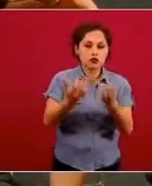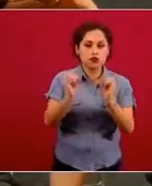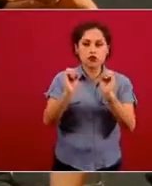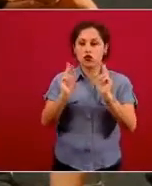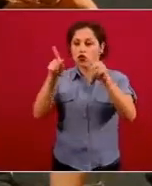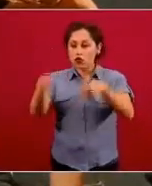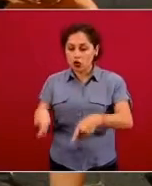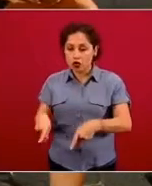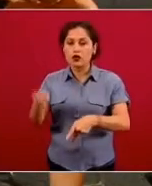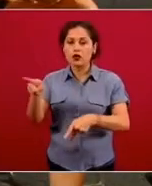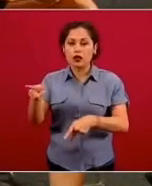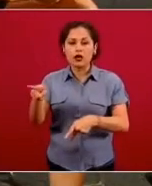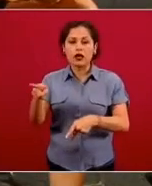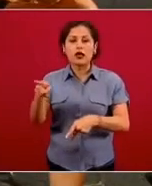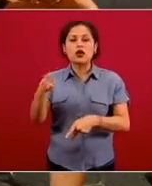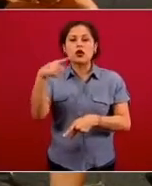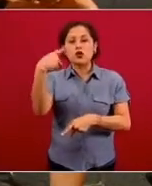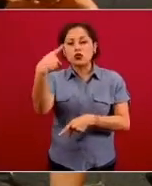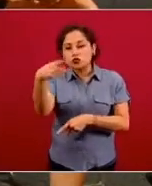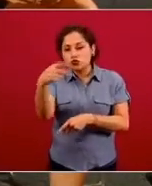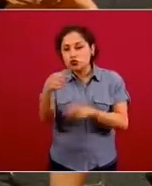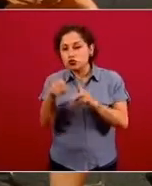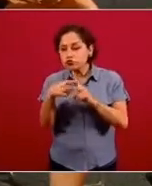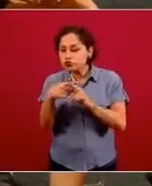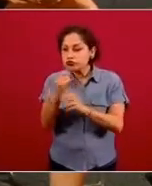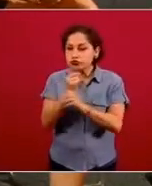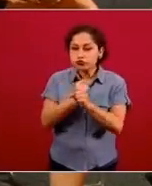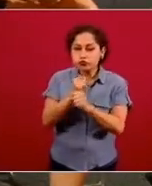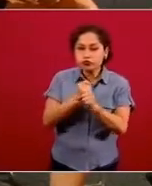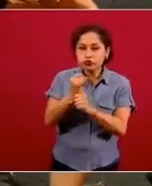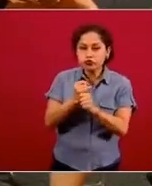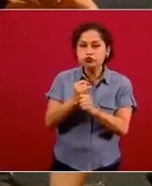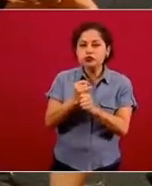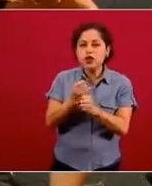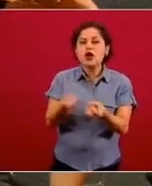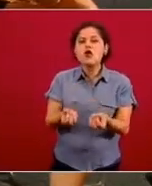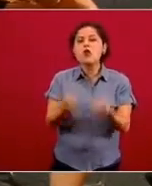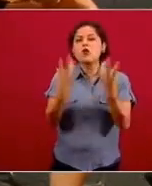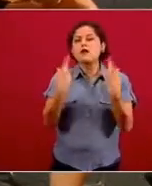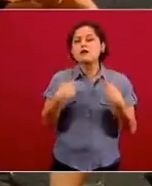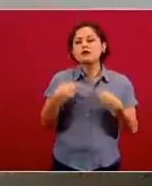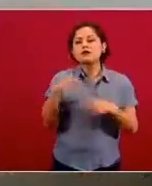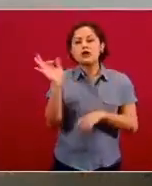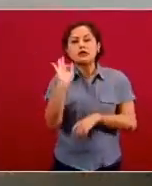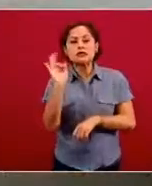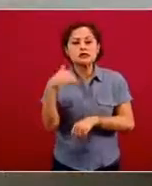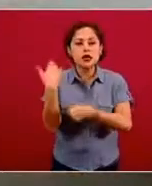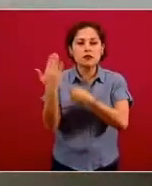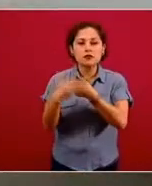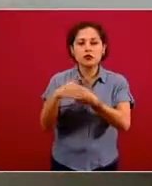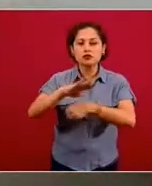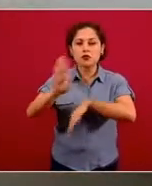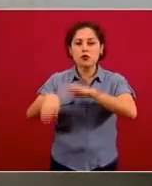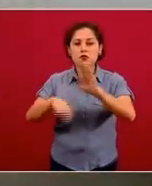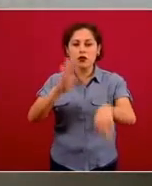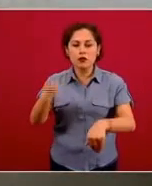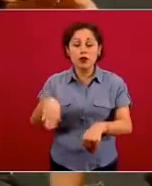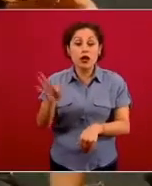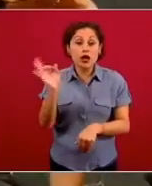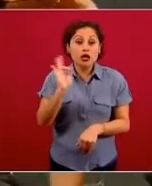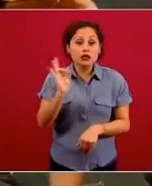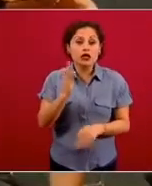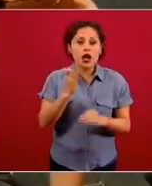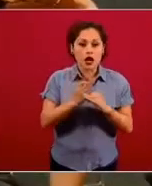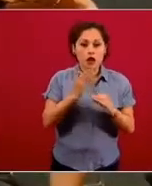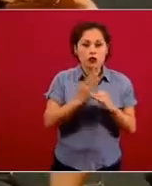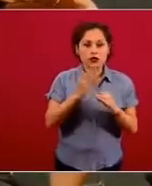is where we're at right now. Are we seeing the results of the impacts of social distancing?